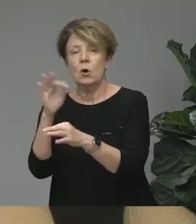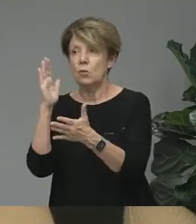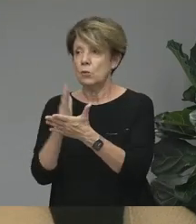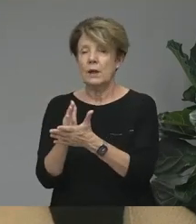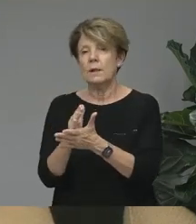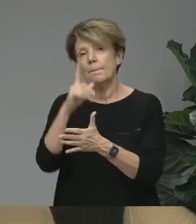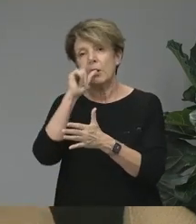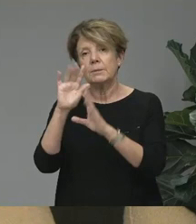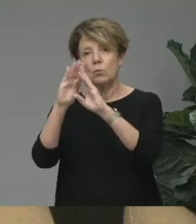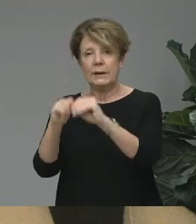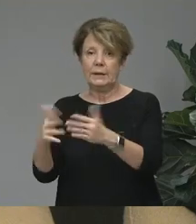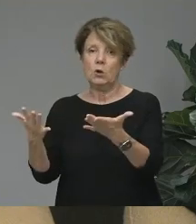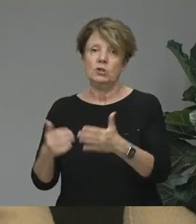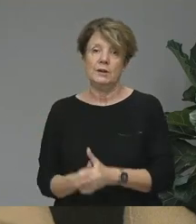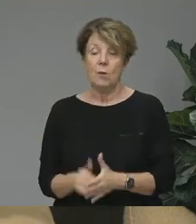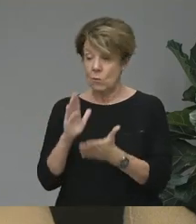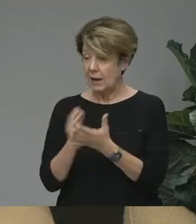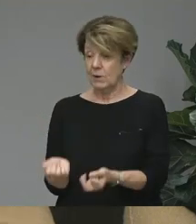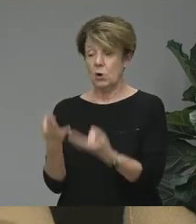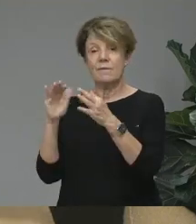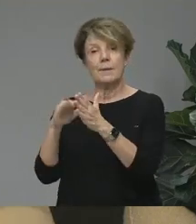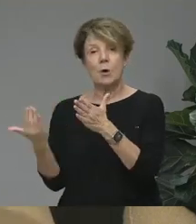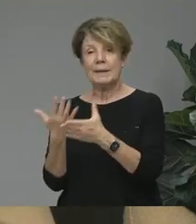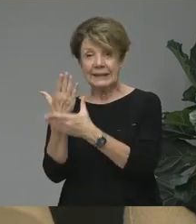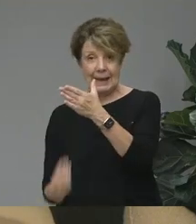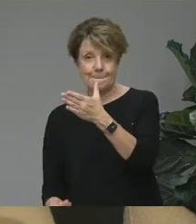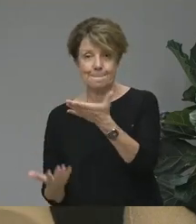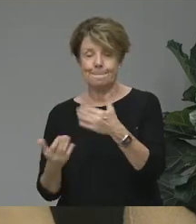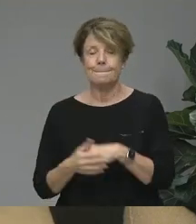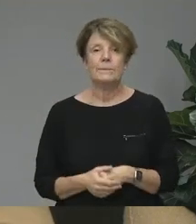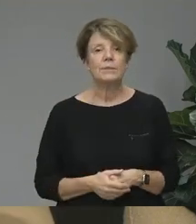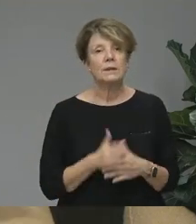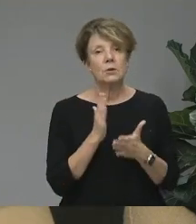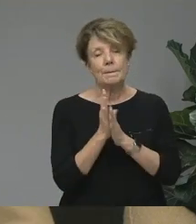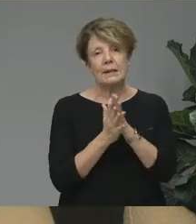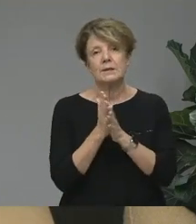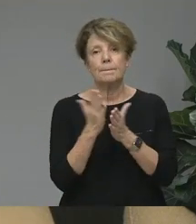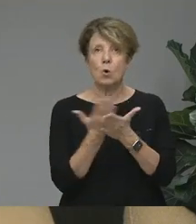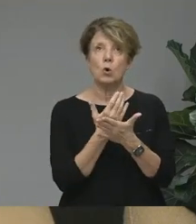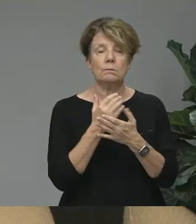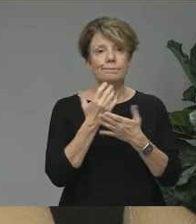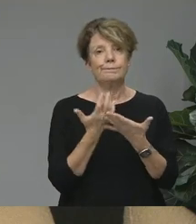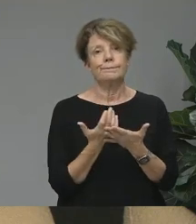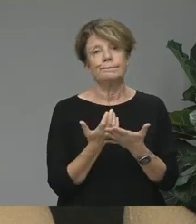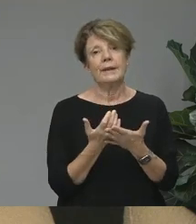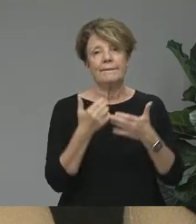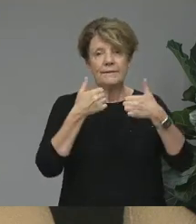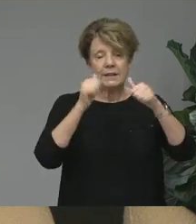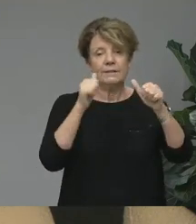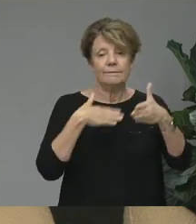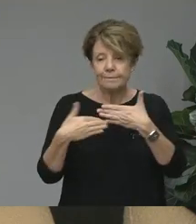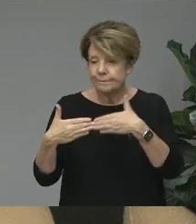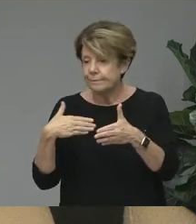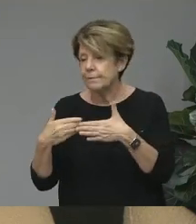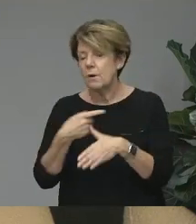remedy that is that provides the structure to much more effective handling of complaints about these